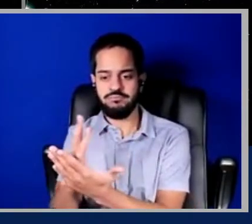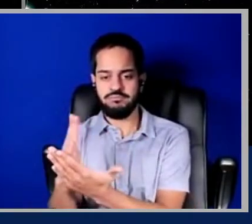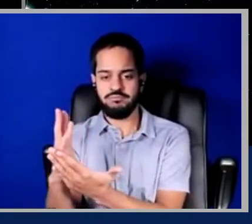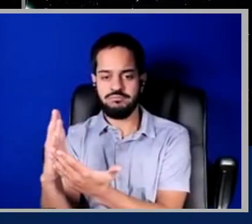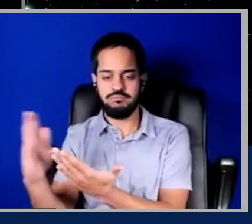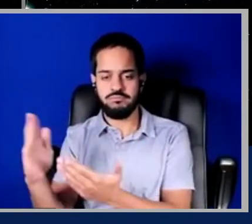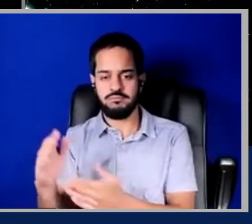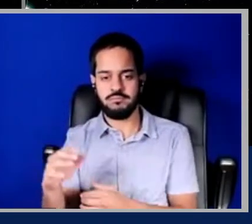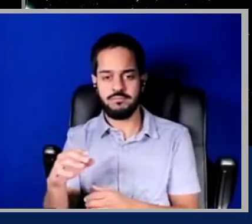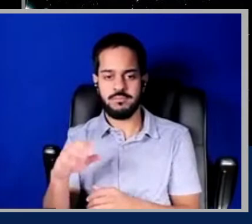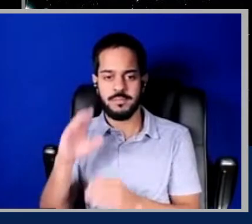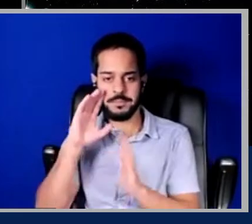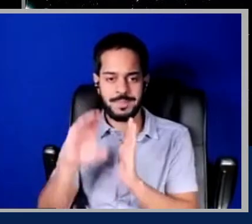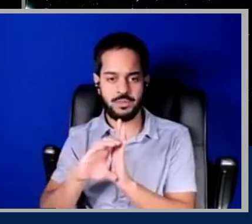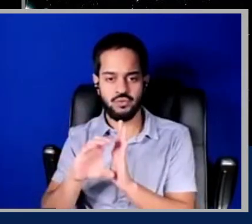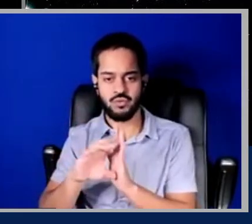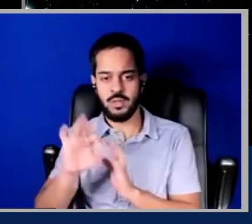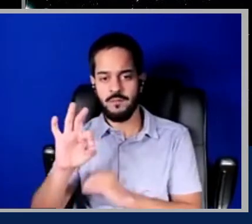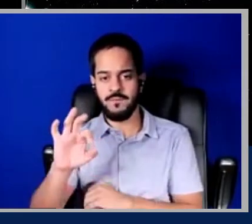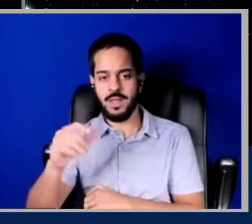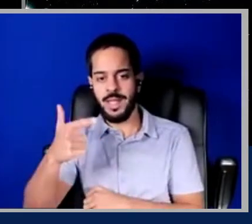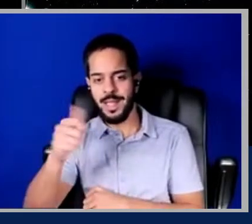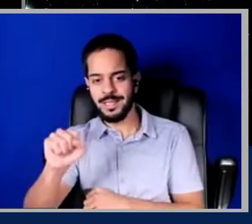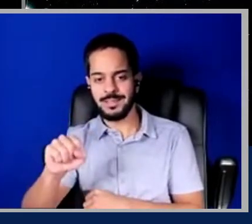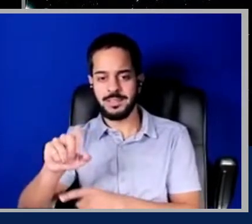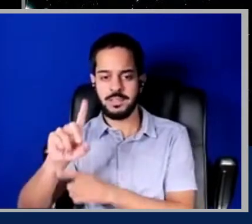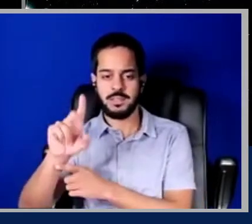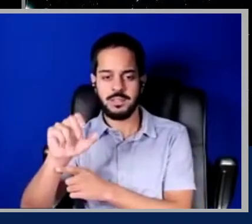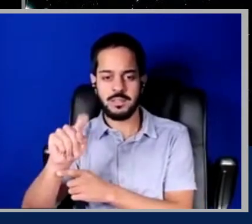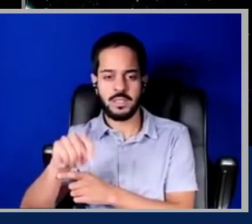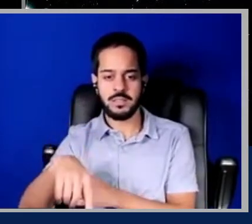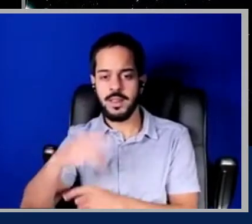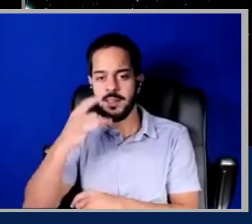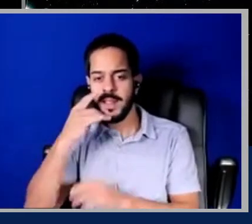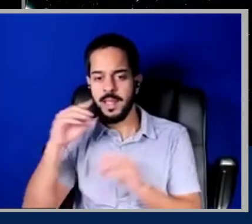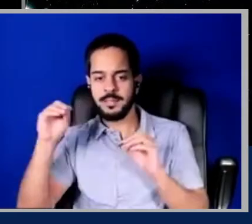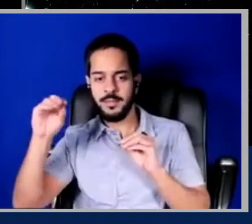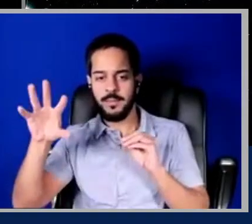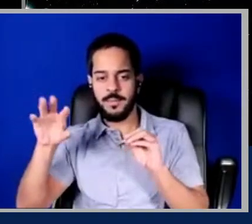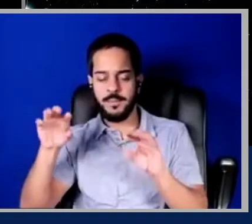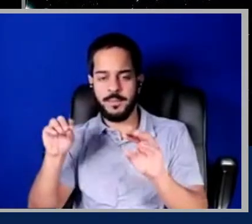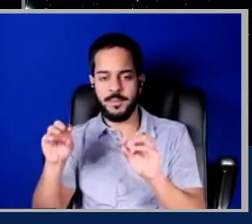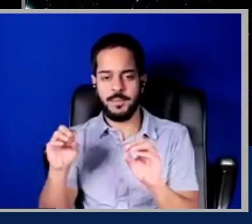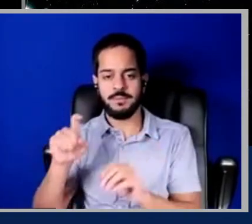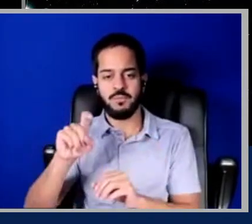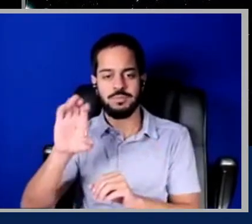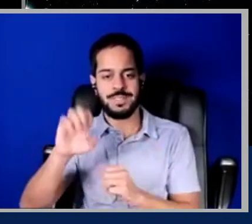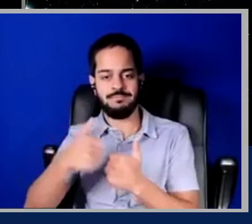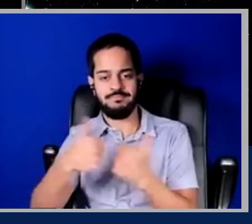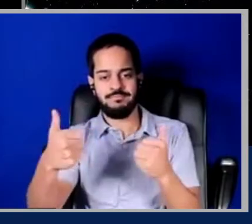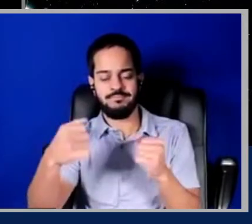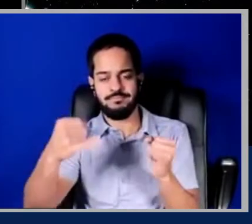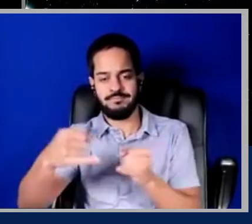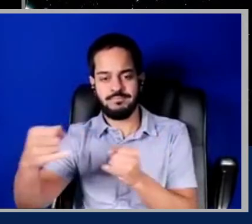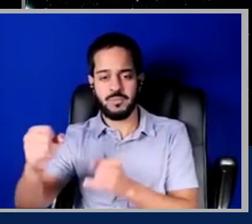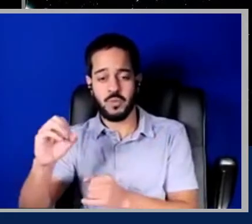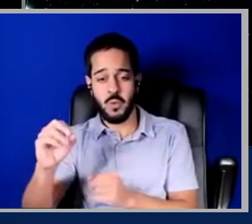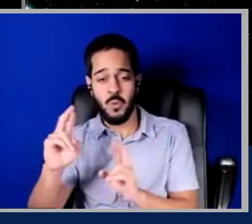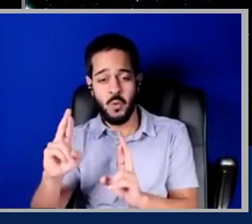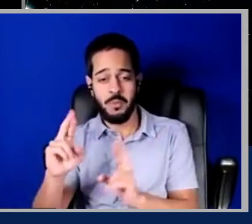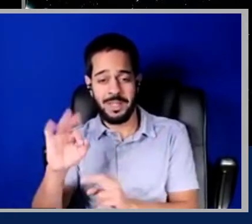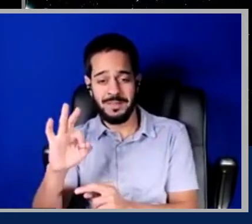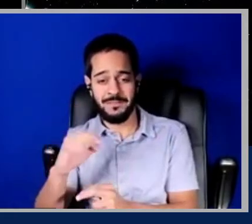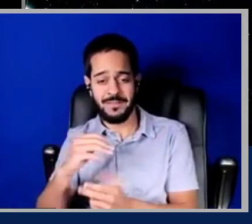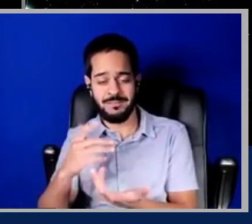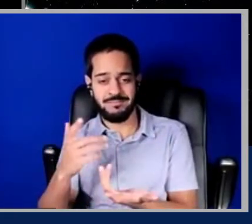the pillars of gas and dust in the optical light are meant to be very distinct. And so hopefully that is the case. So I don't know if we want to listen